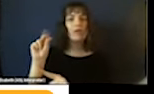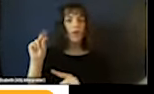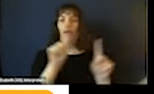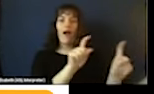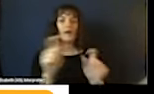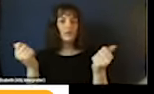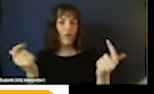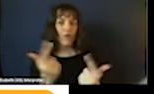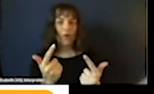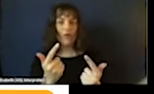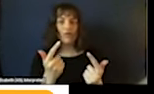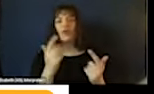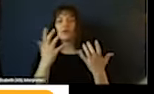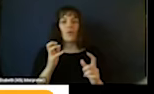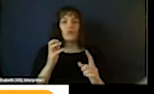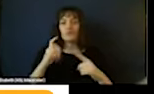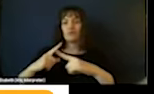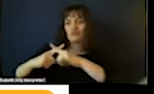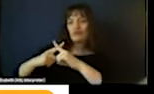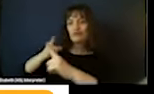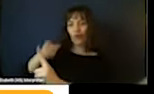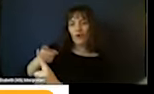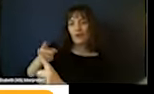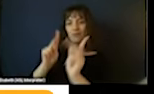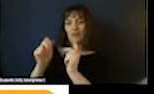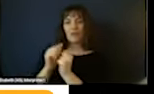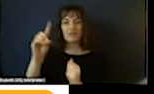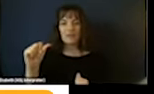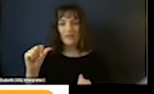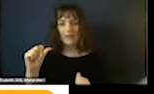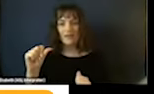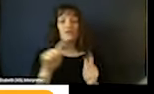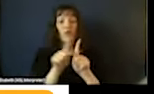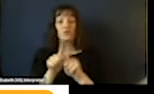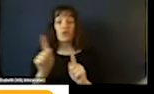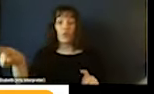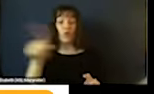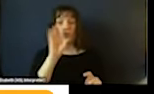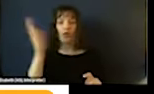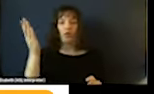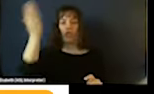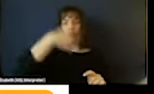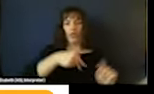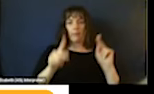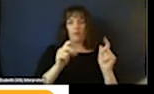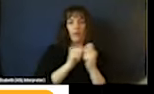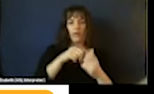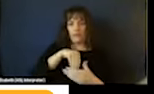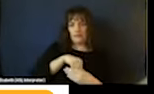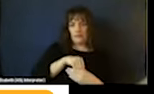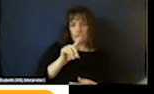also benefited able-bodied and neurotypical individuals. Once you have that feedback, you want to incorporate it, edit